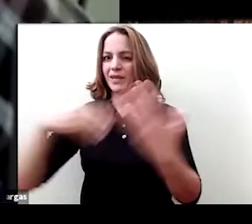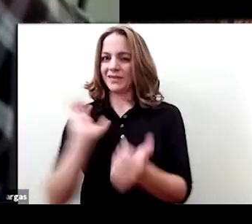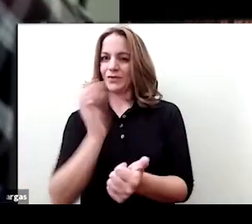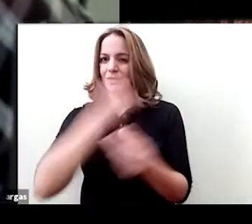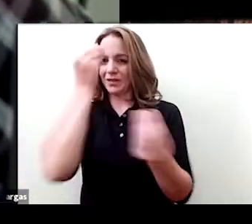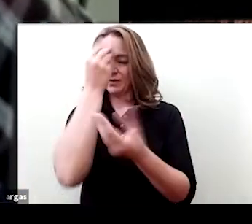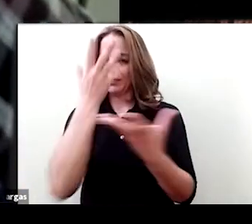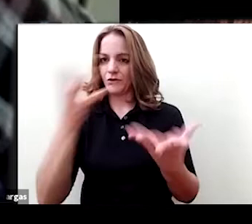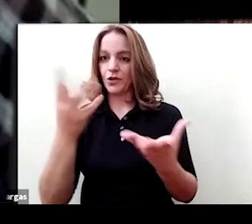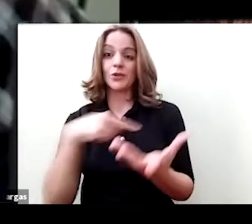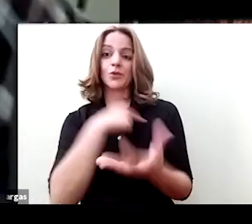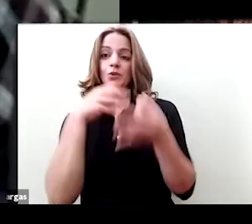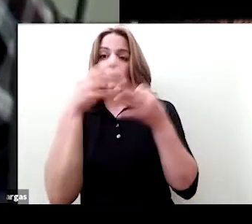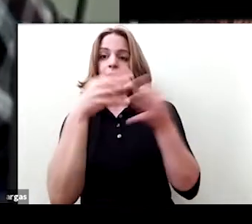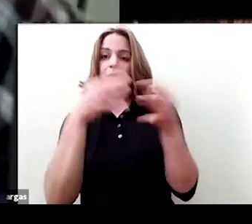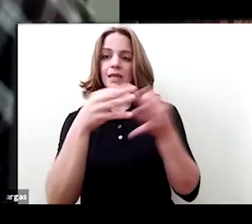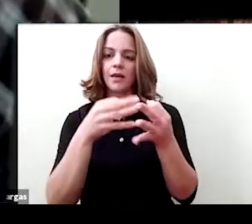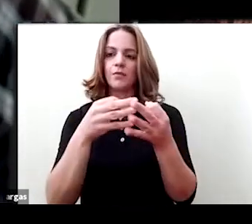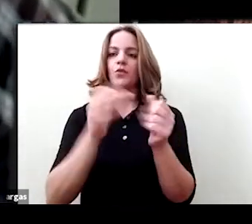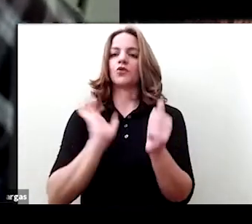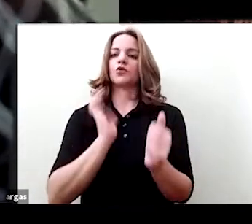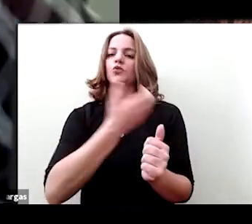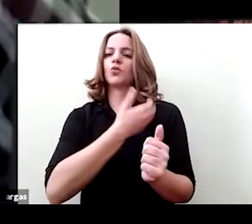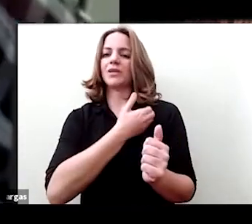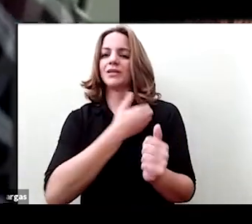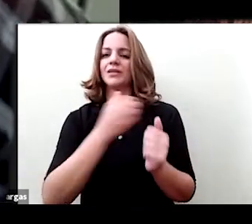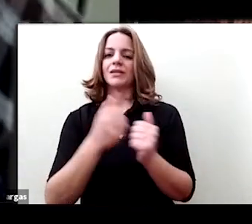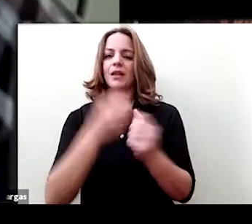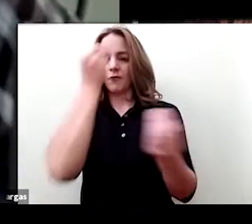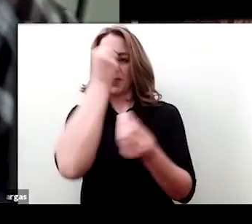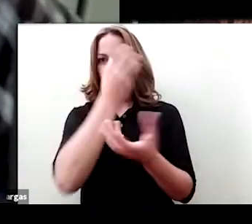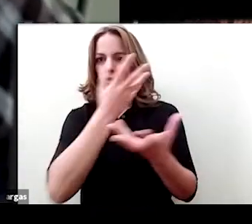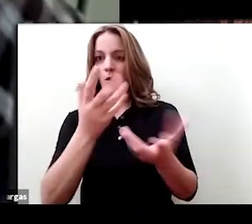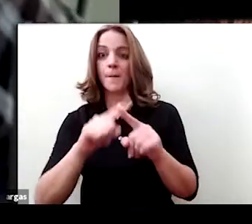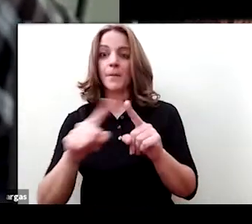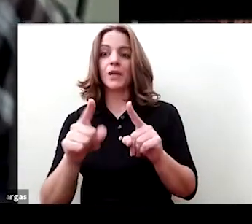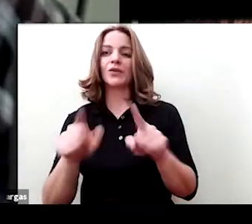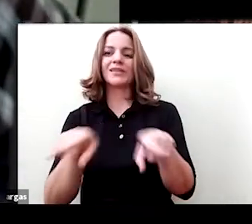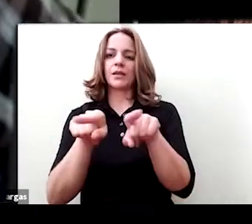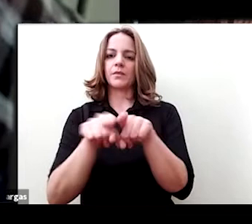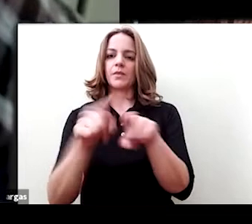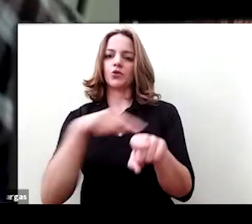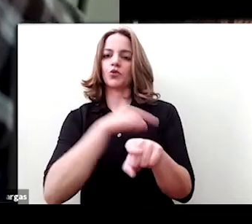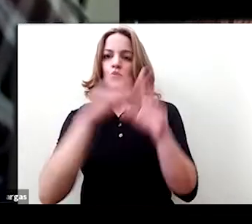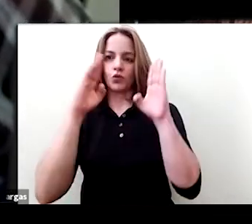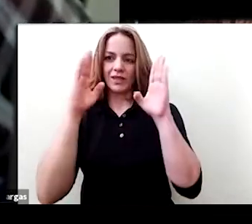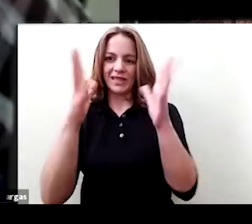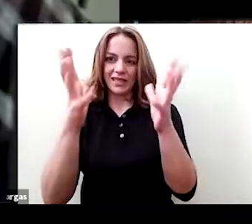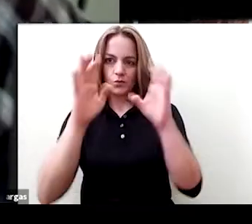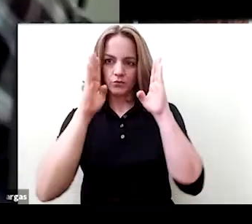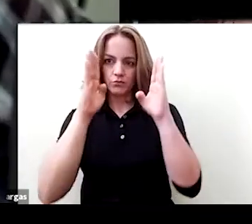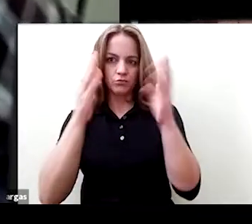collections encompass. And what I wanted to focus on for this next year was